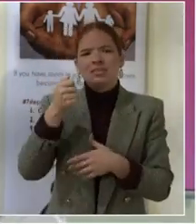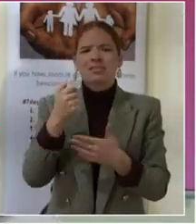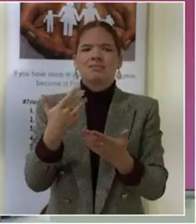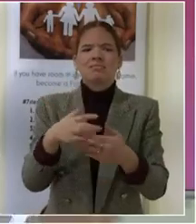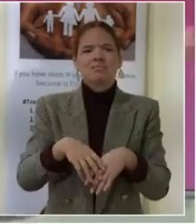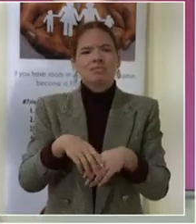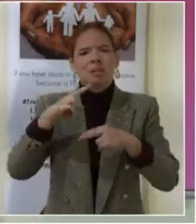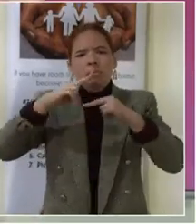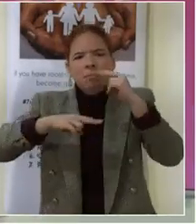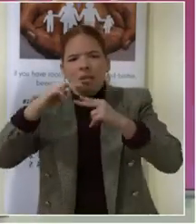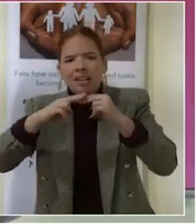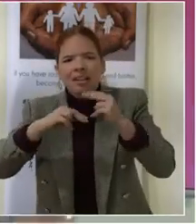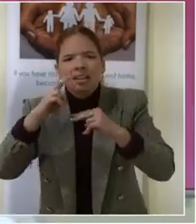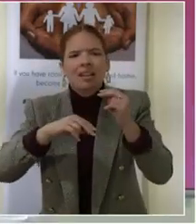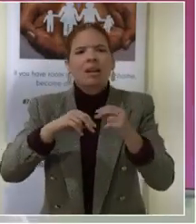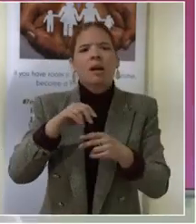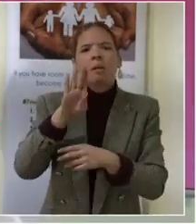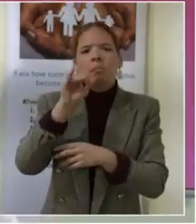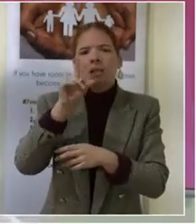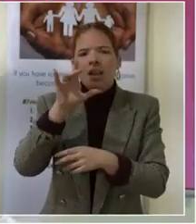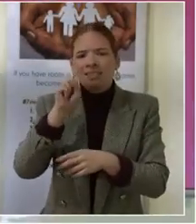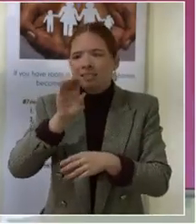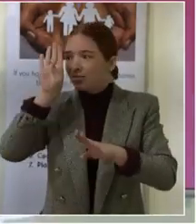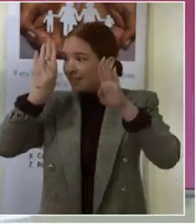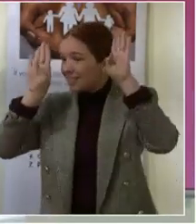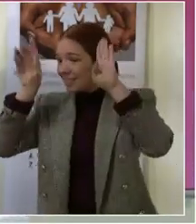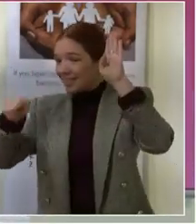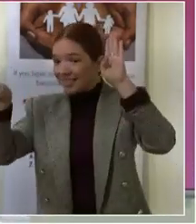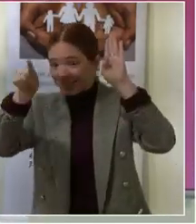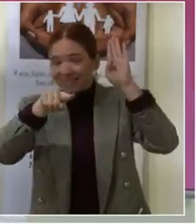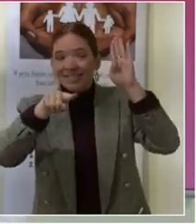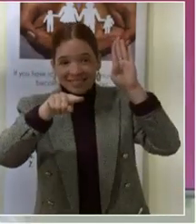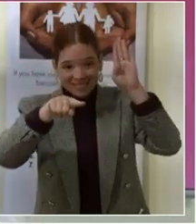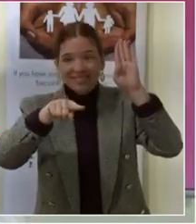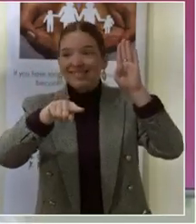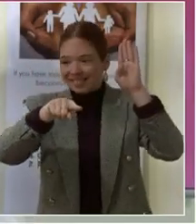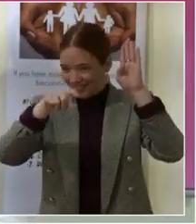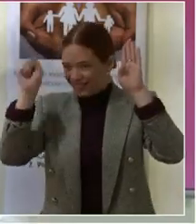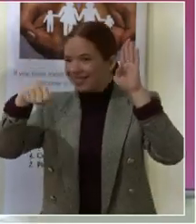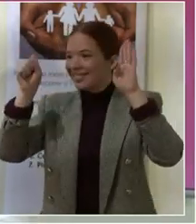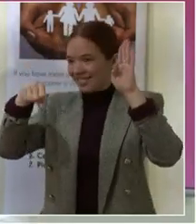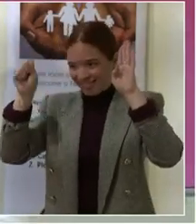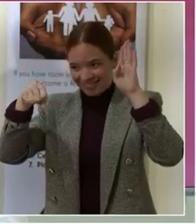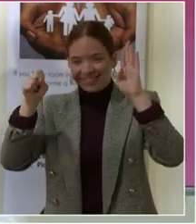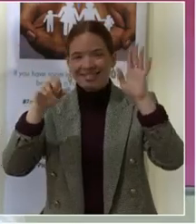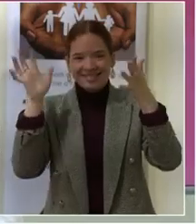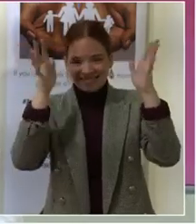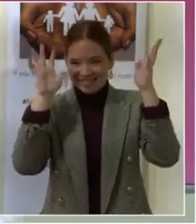wave your hand if you're a Building Blocks grantee.